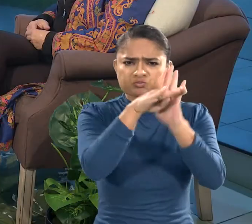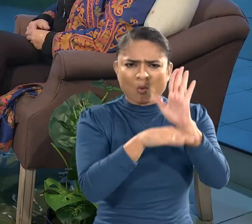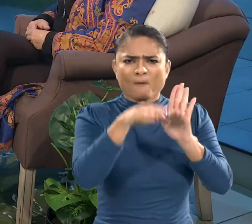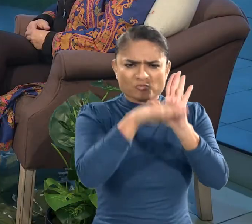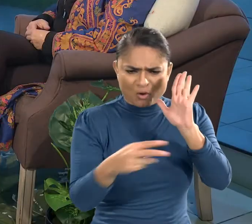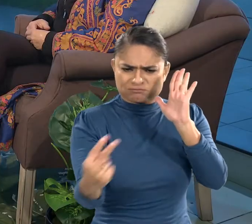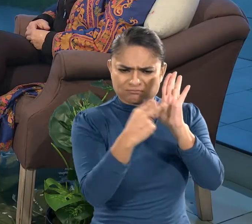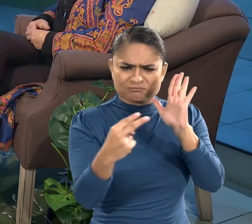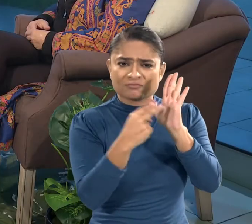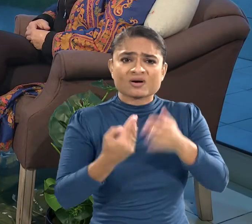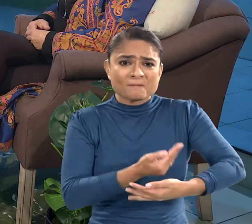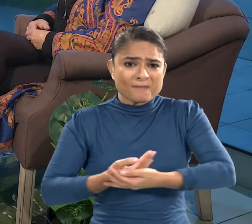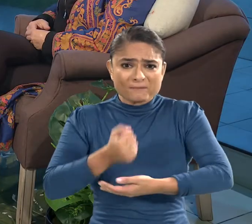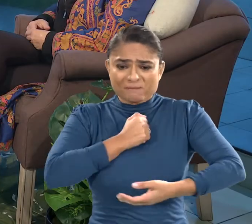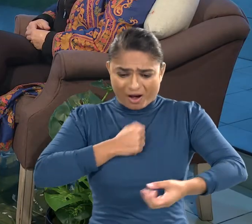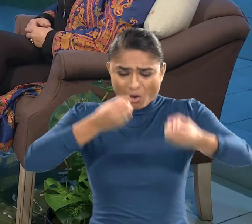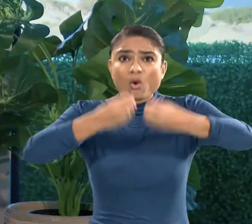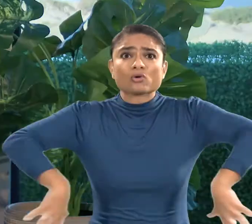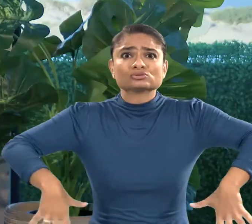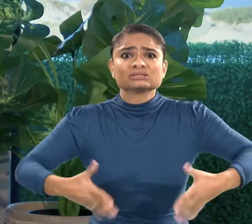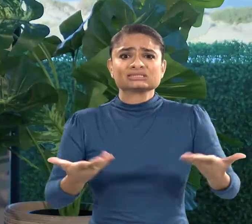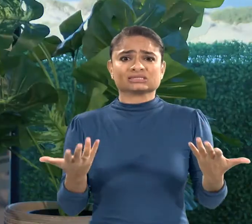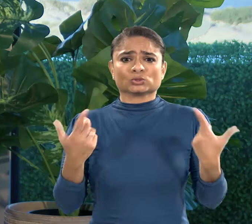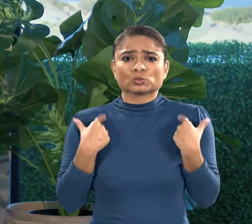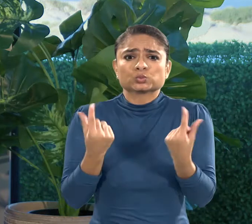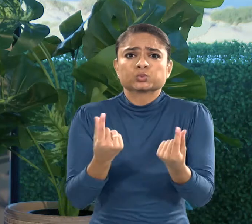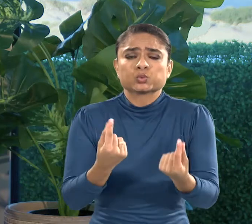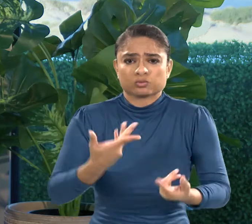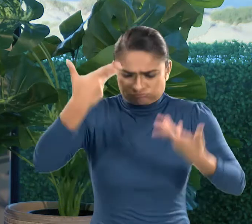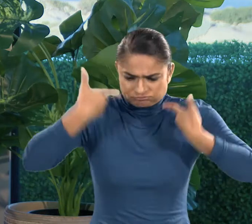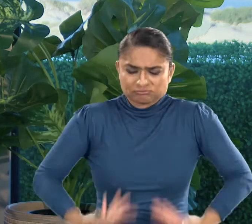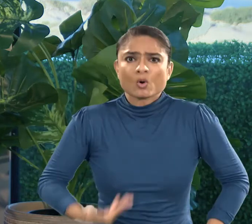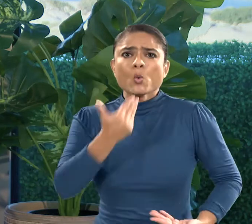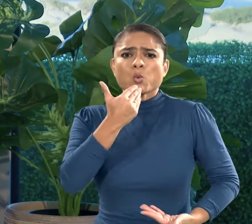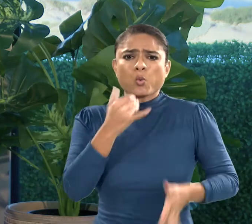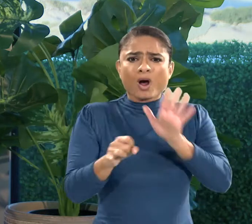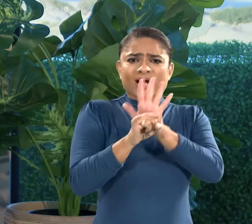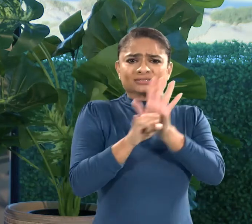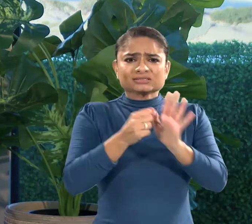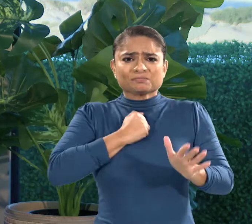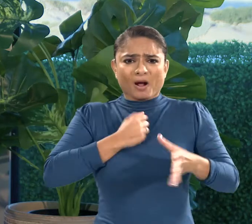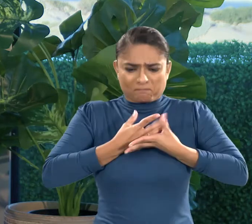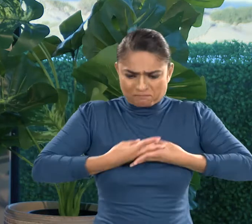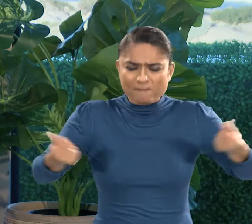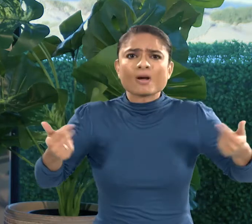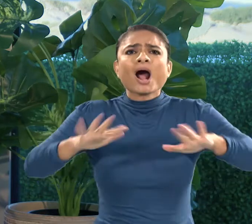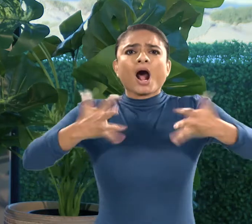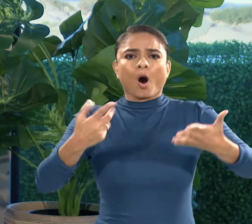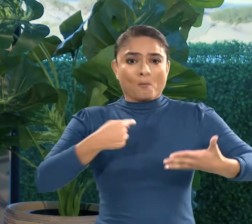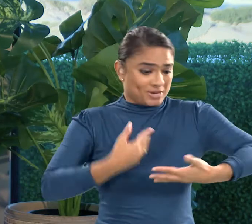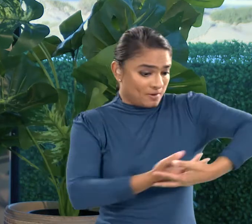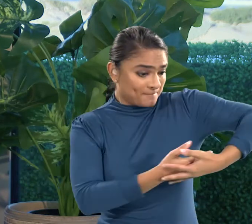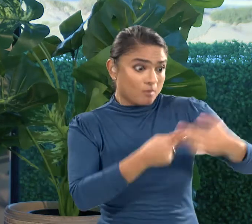program right now, who has lost herself in the caregiving of her child, what steps can you say that she can take in order